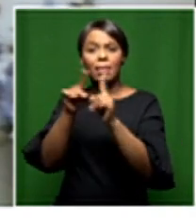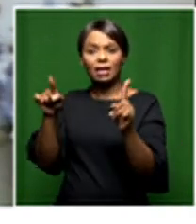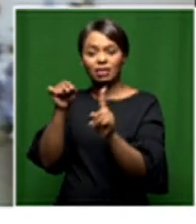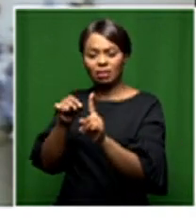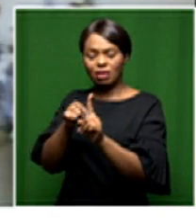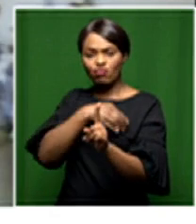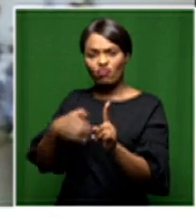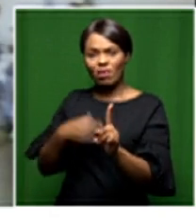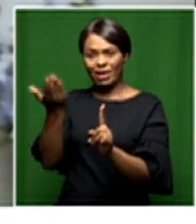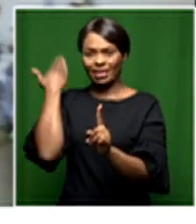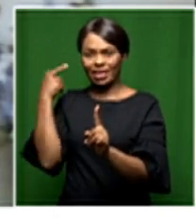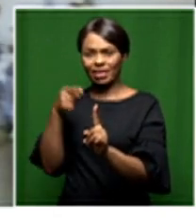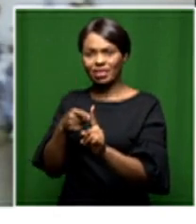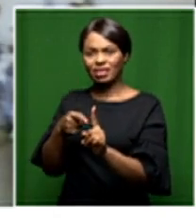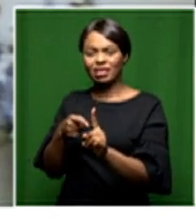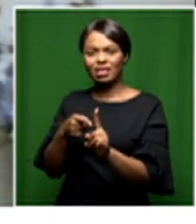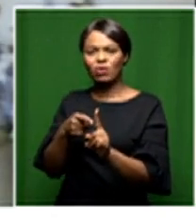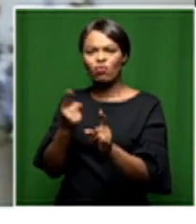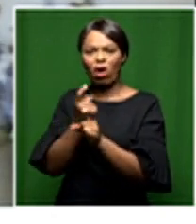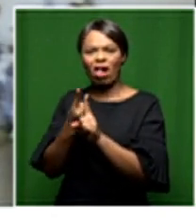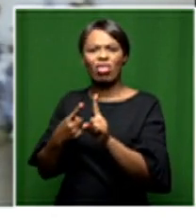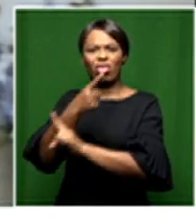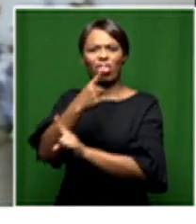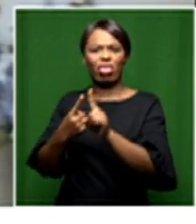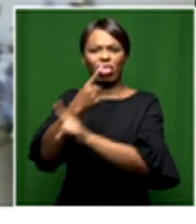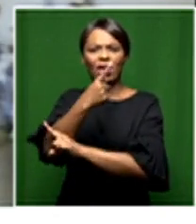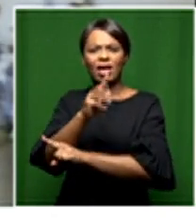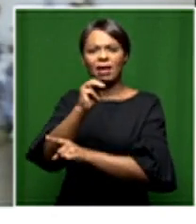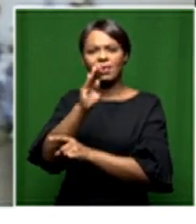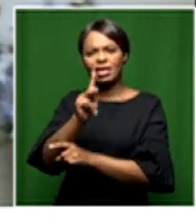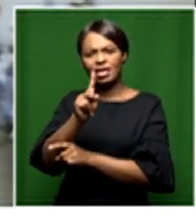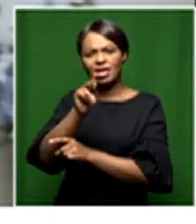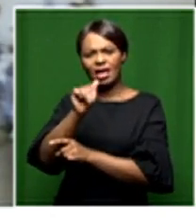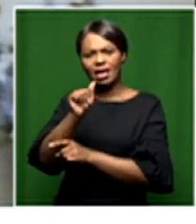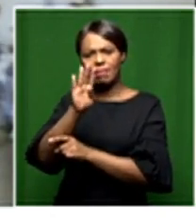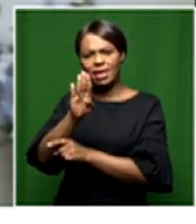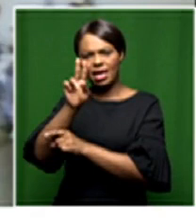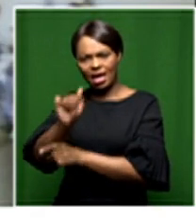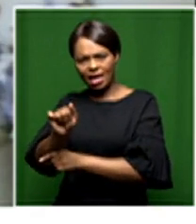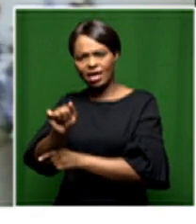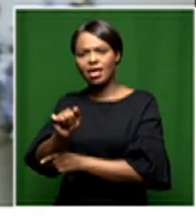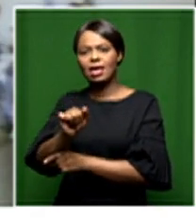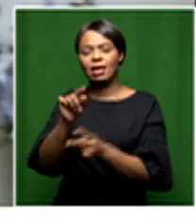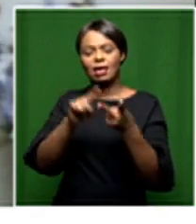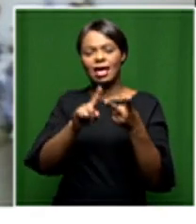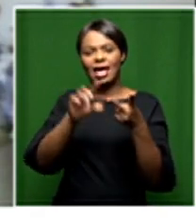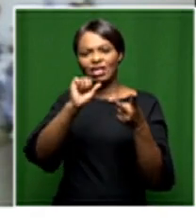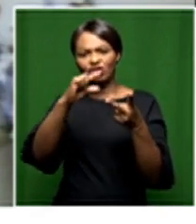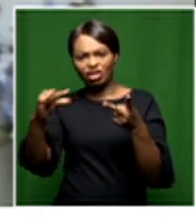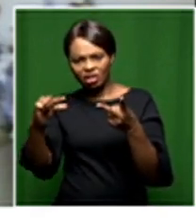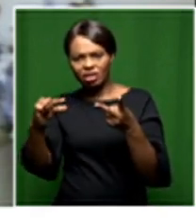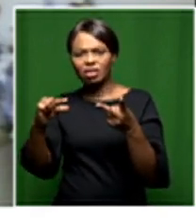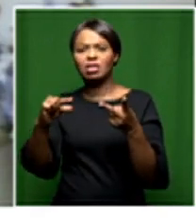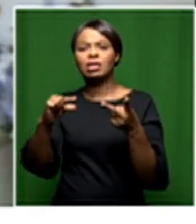Zuma have in his camp is the MKMBA forces, Secretary General of the